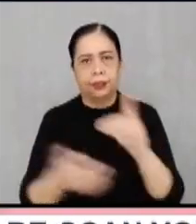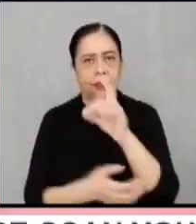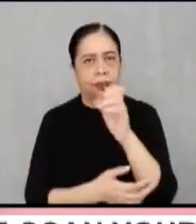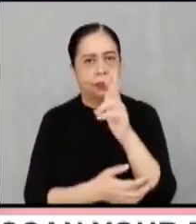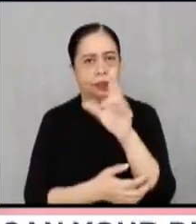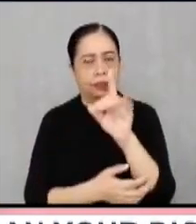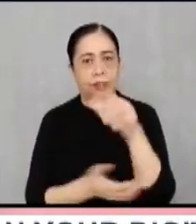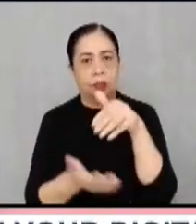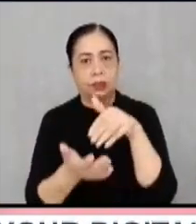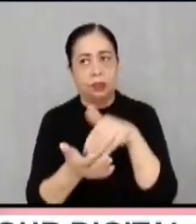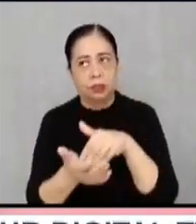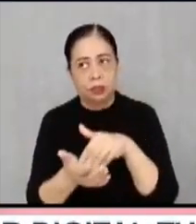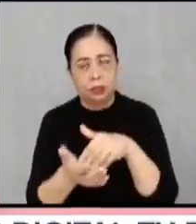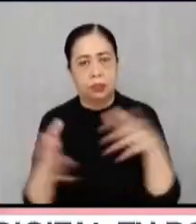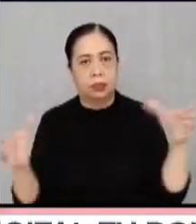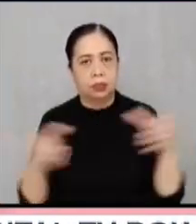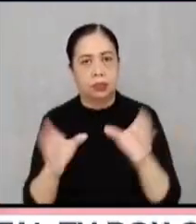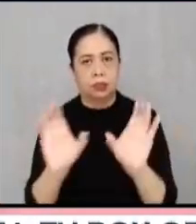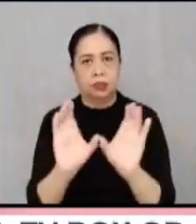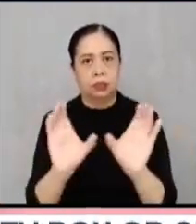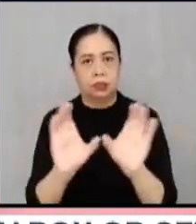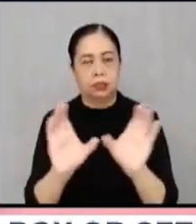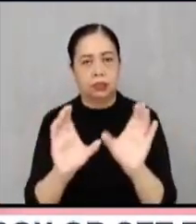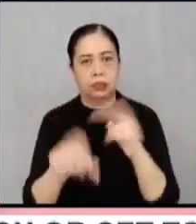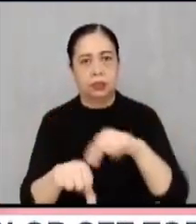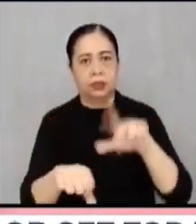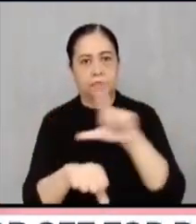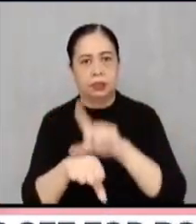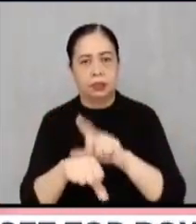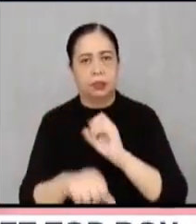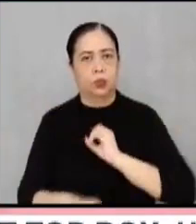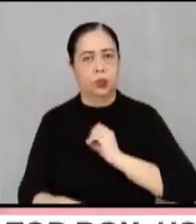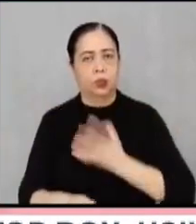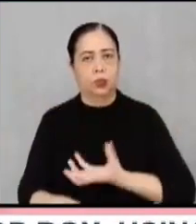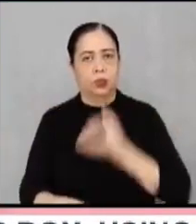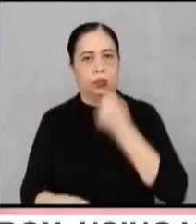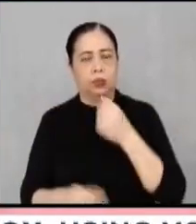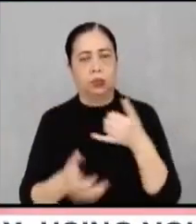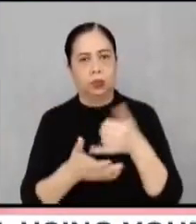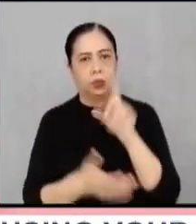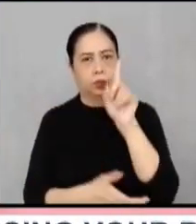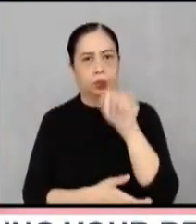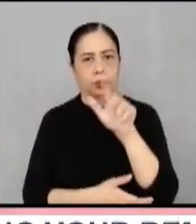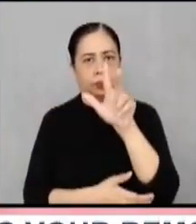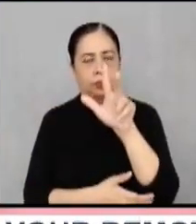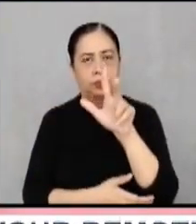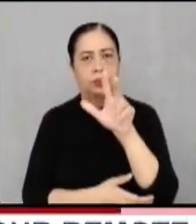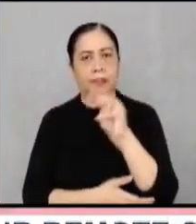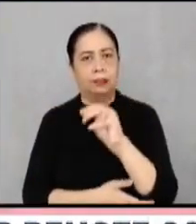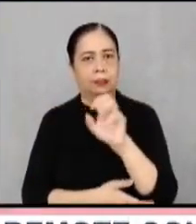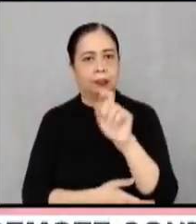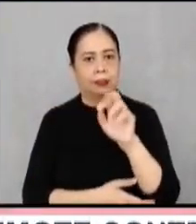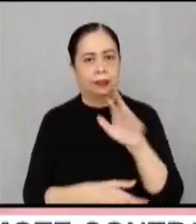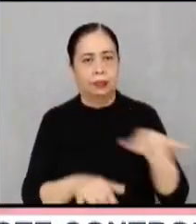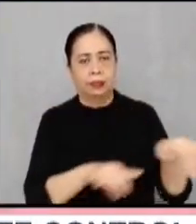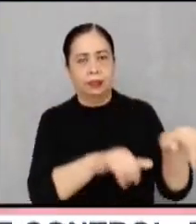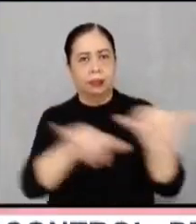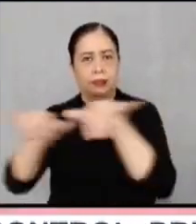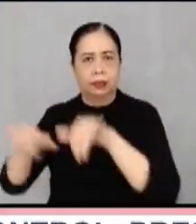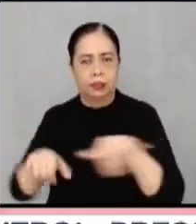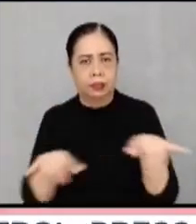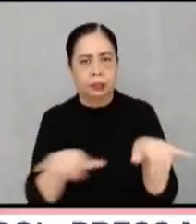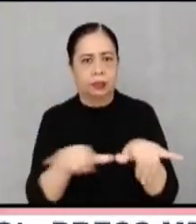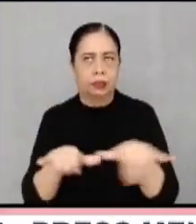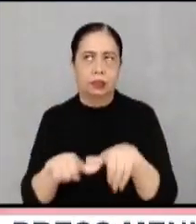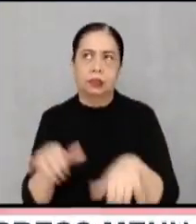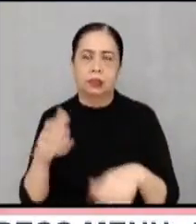138,000 Collective Certificates of Land Ownership Award para sa 1.3 million hektaryang lupa. We are mandated to conduct mga forum